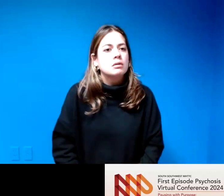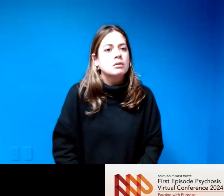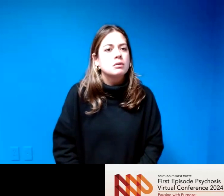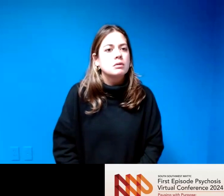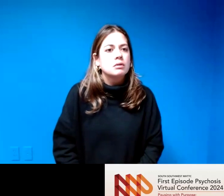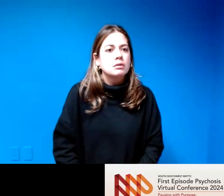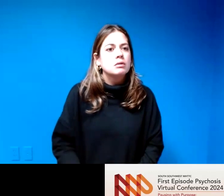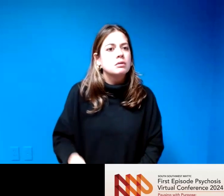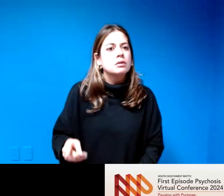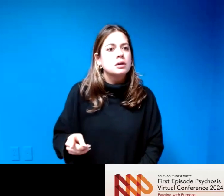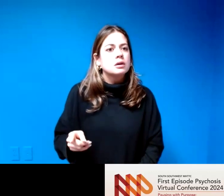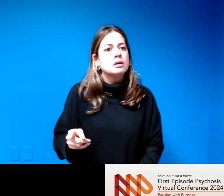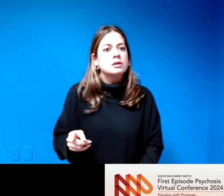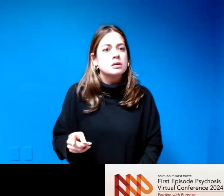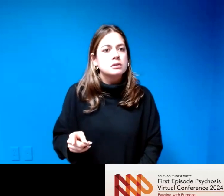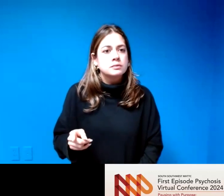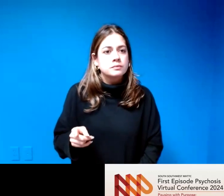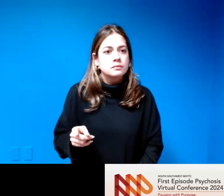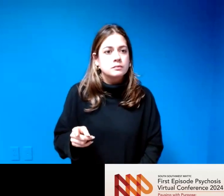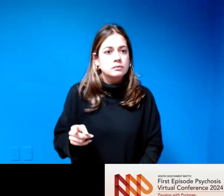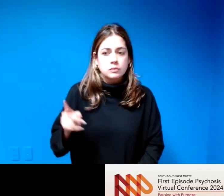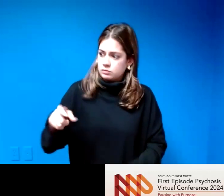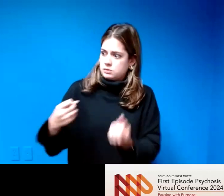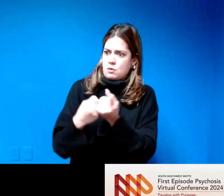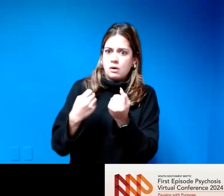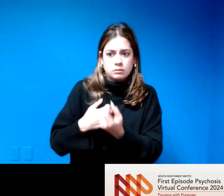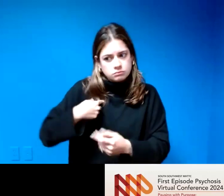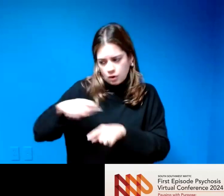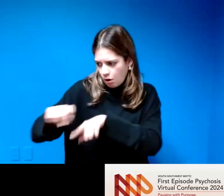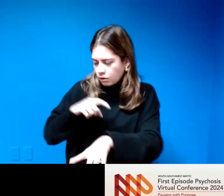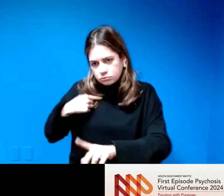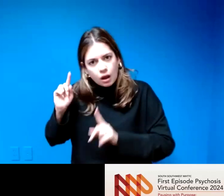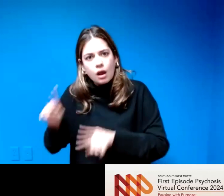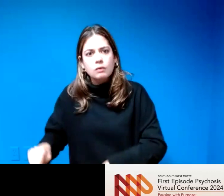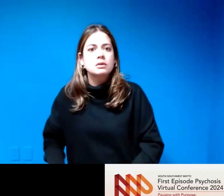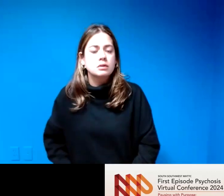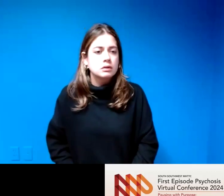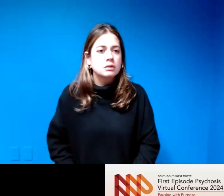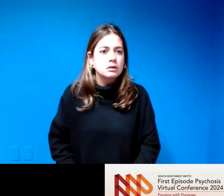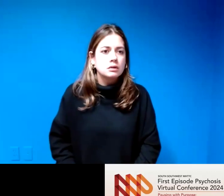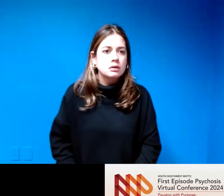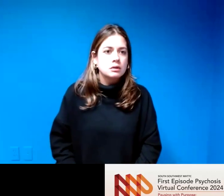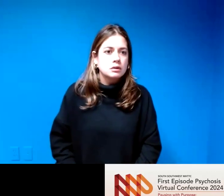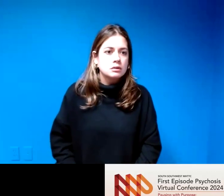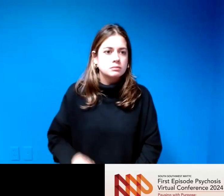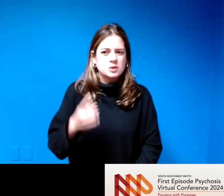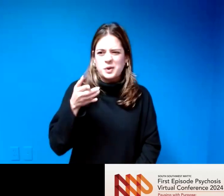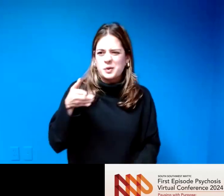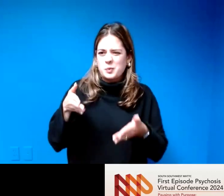You know, if you need our support, give us a call. And that's one way how we